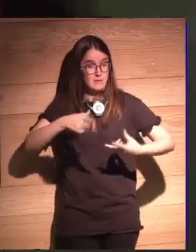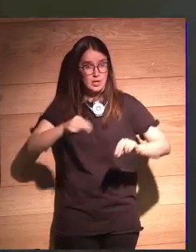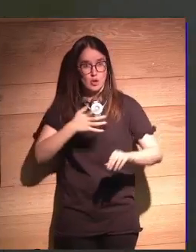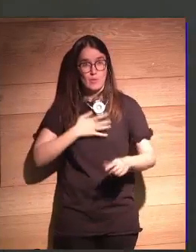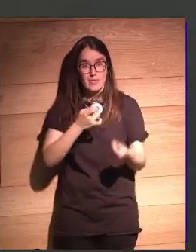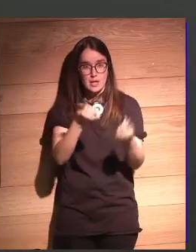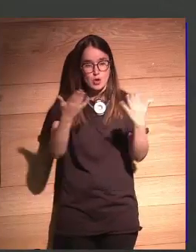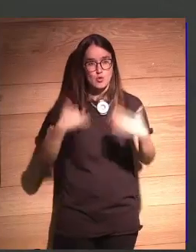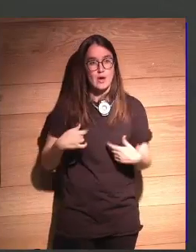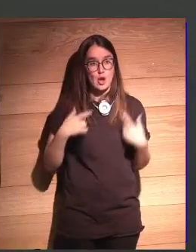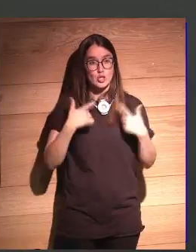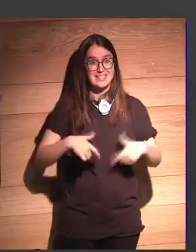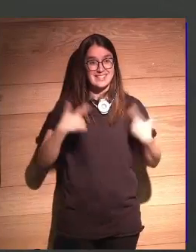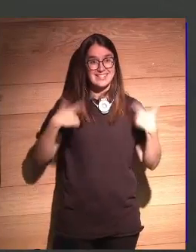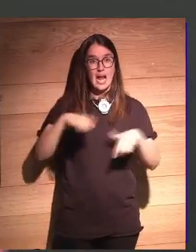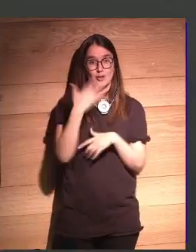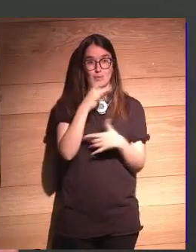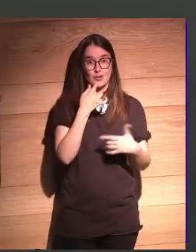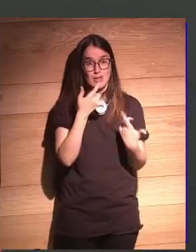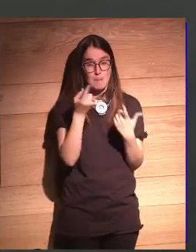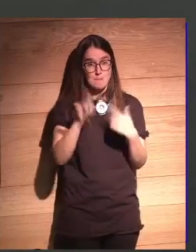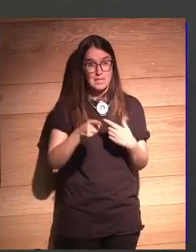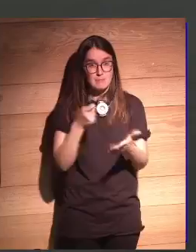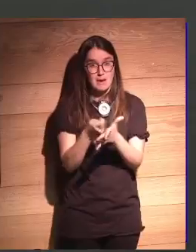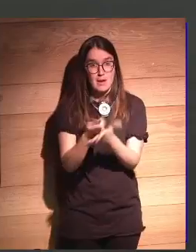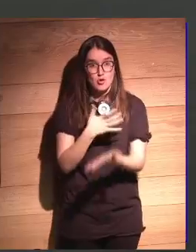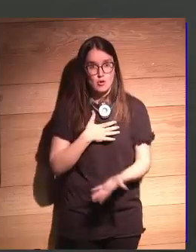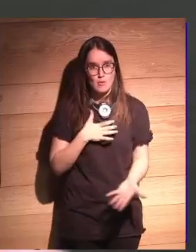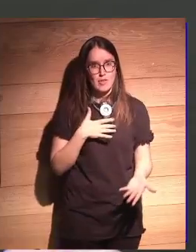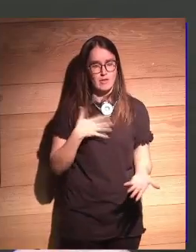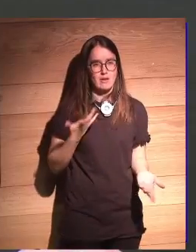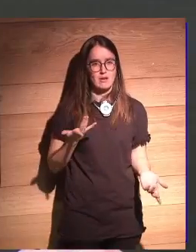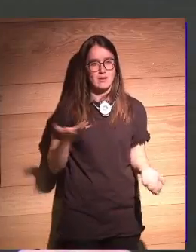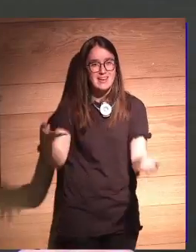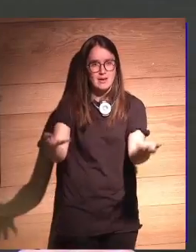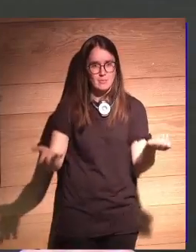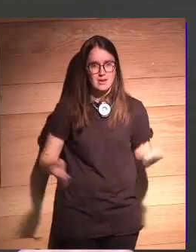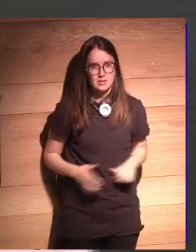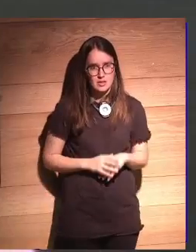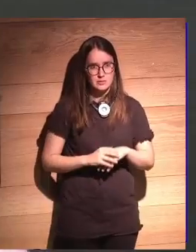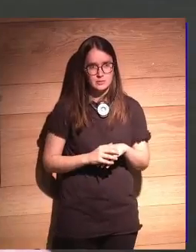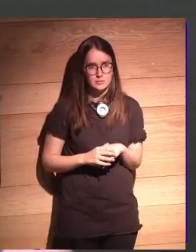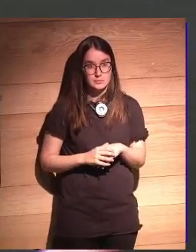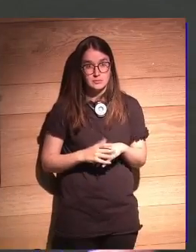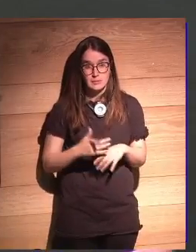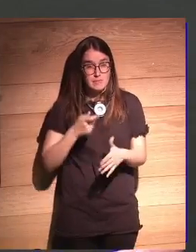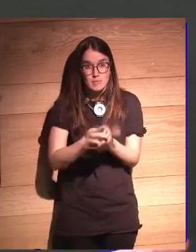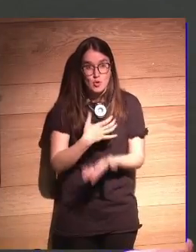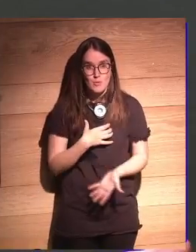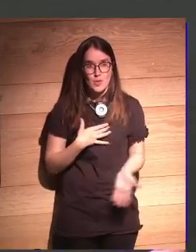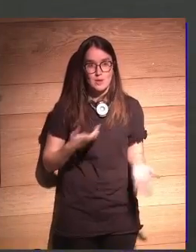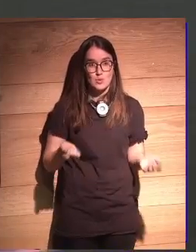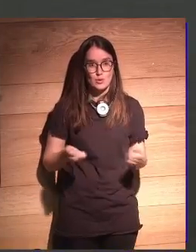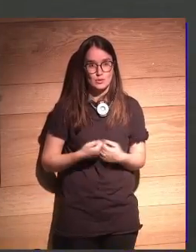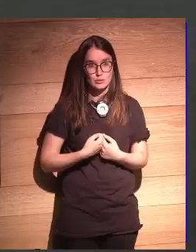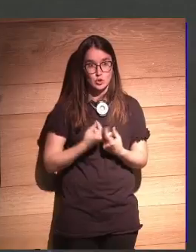and hands, and they still keep fighting. They're claiming that they do not make ends meet anymore. And what's going on here in